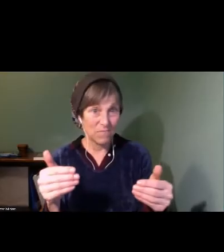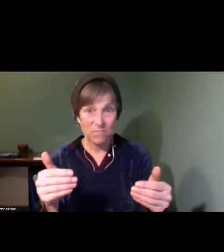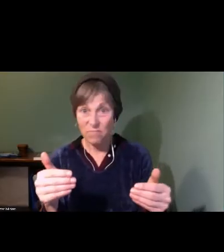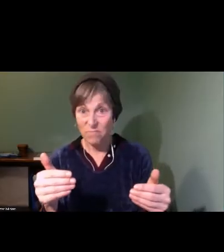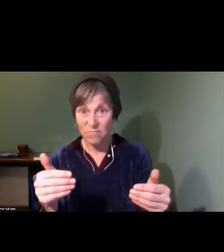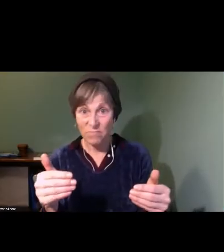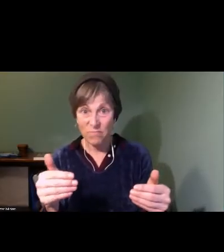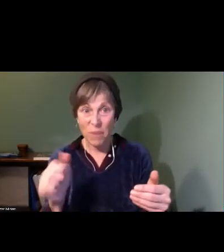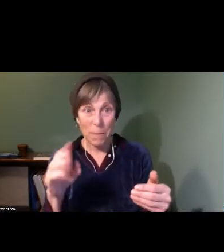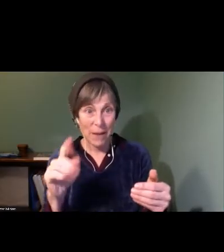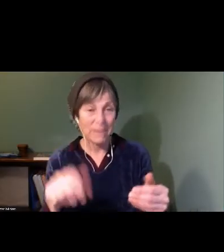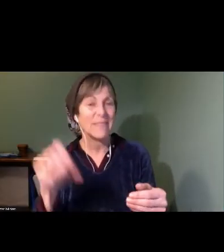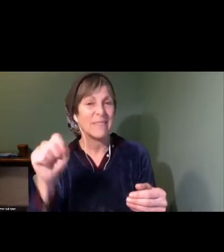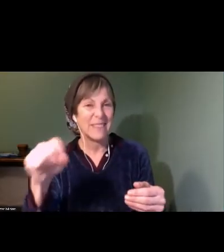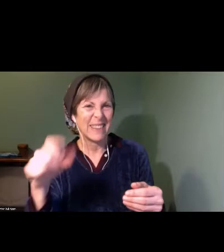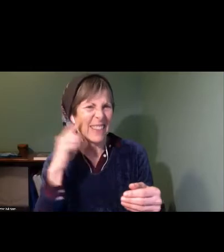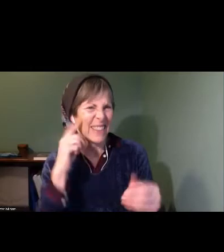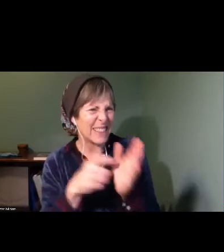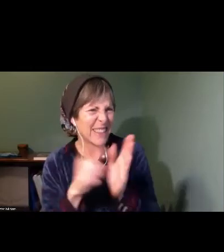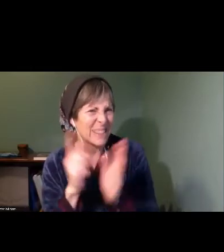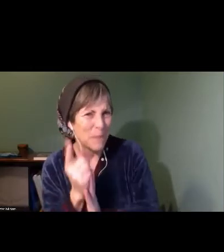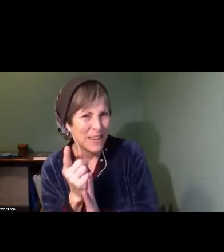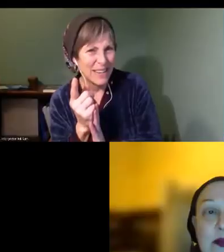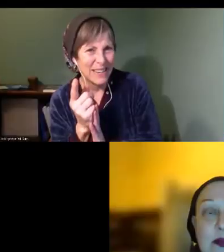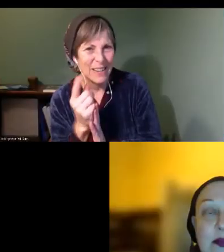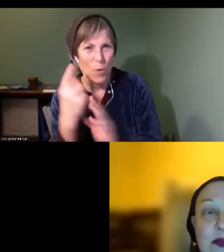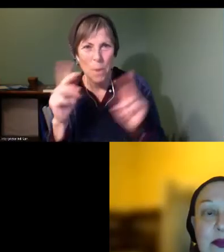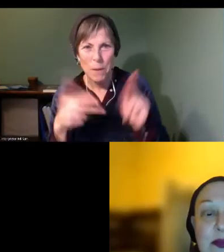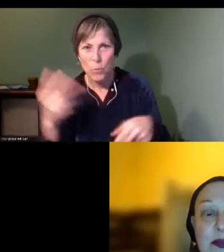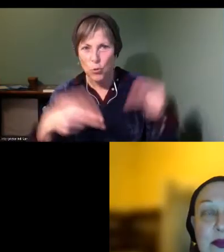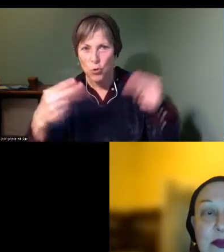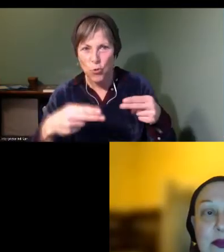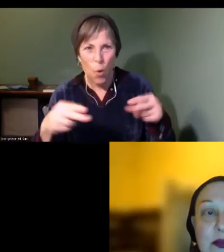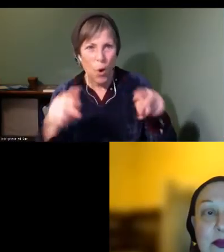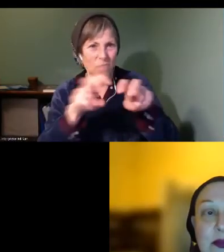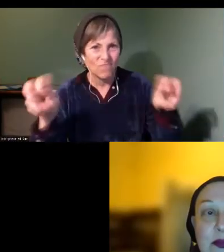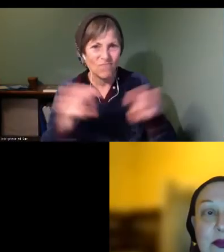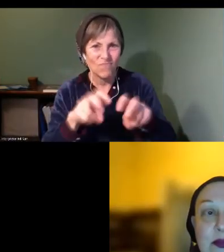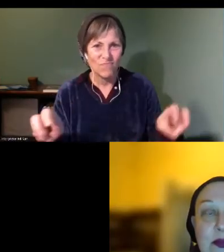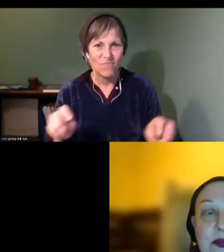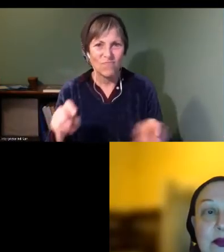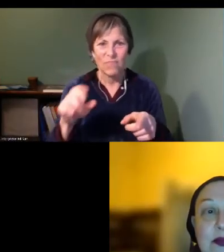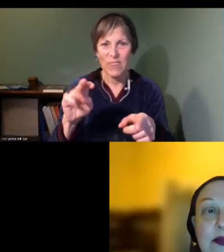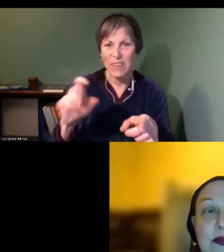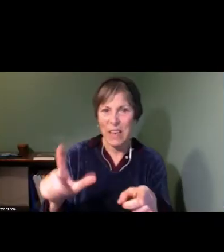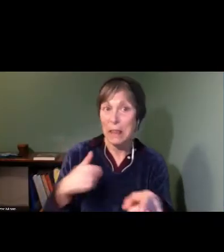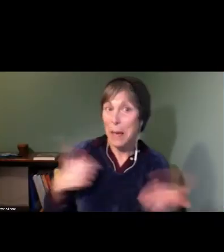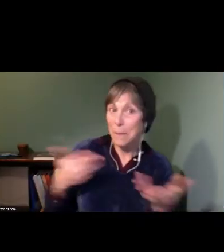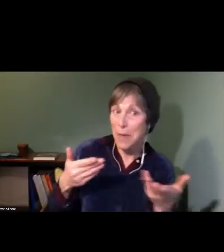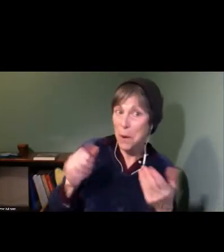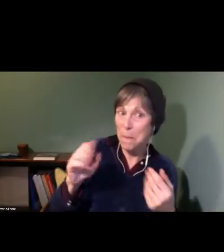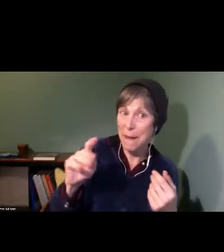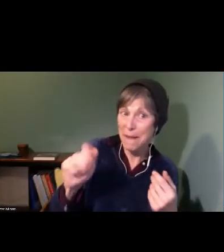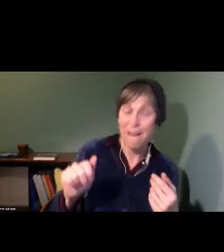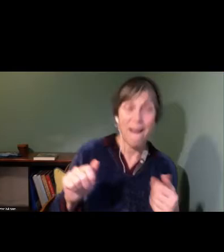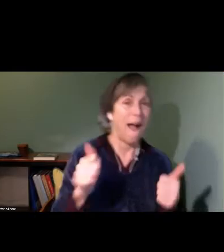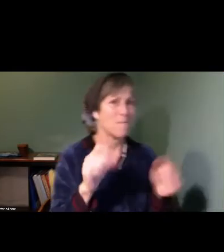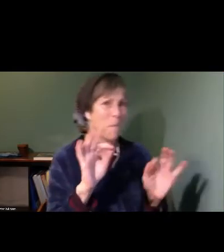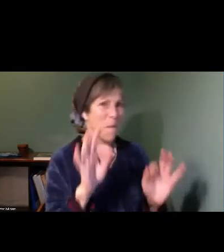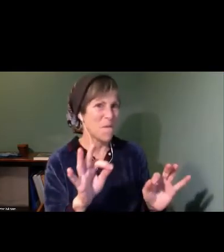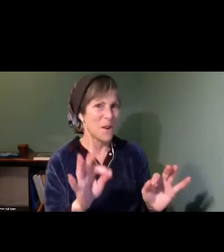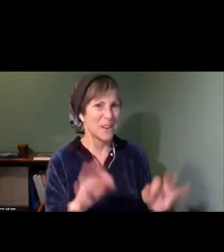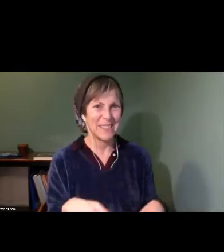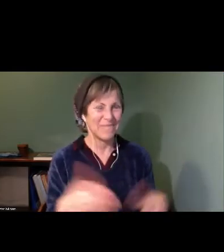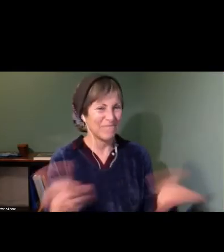yes I think it takes just a minute for people to join as panelists I'm here Amanda all right perfect hi everyone